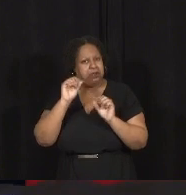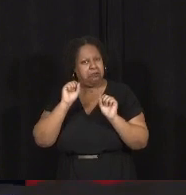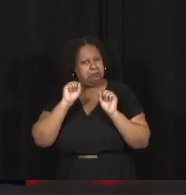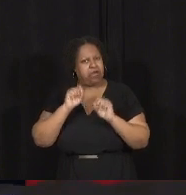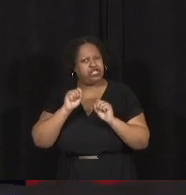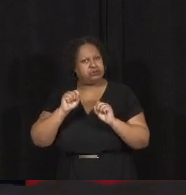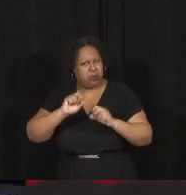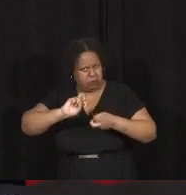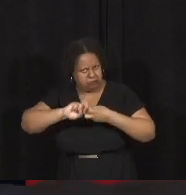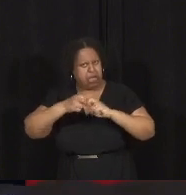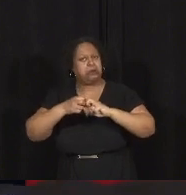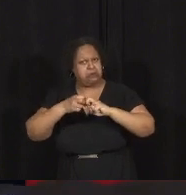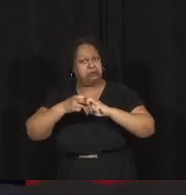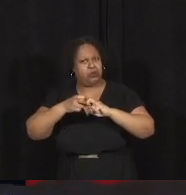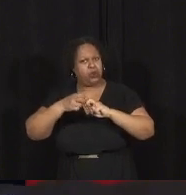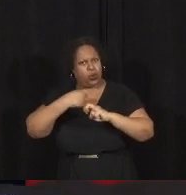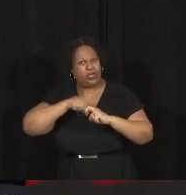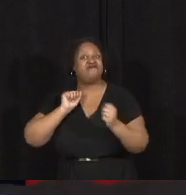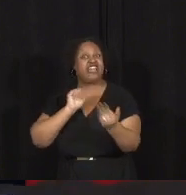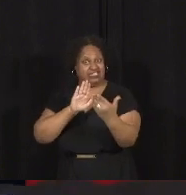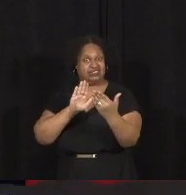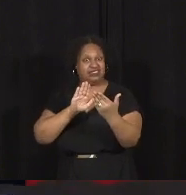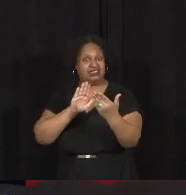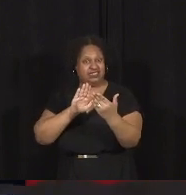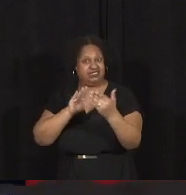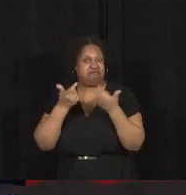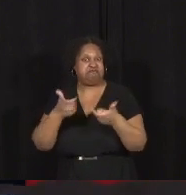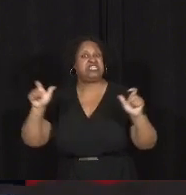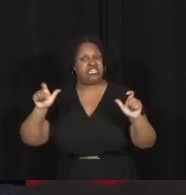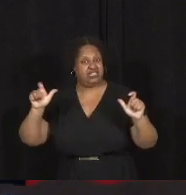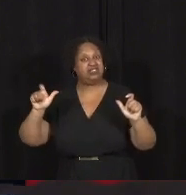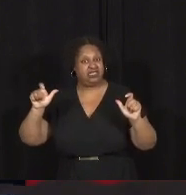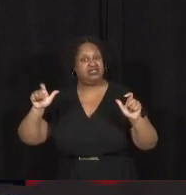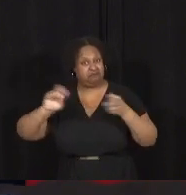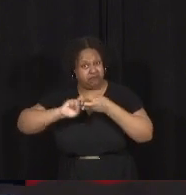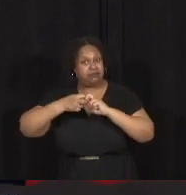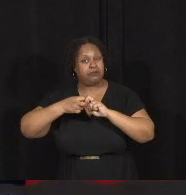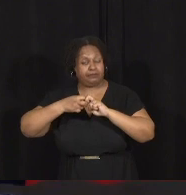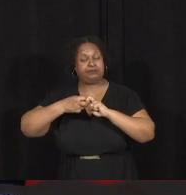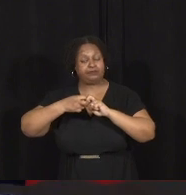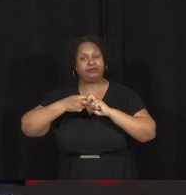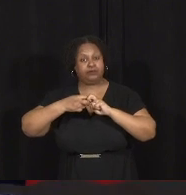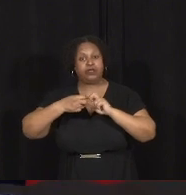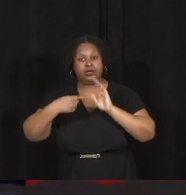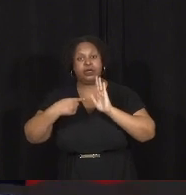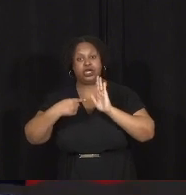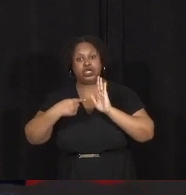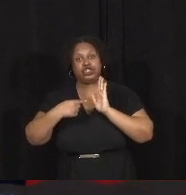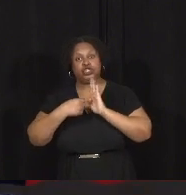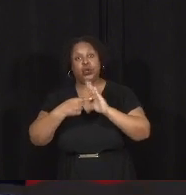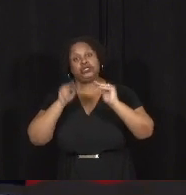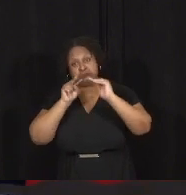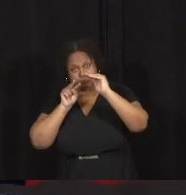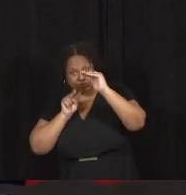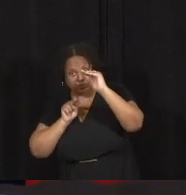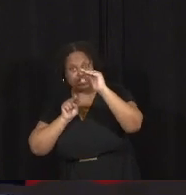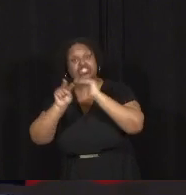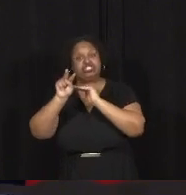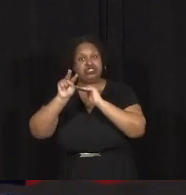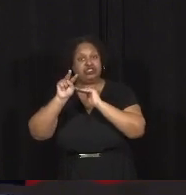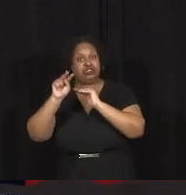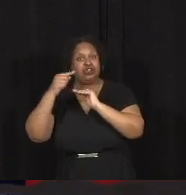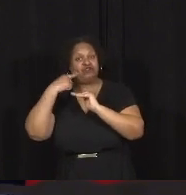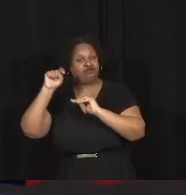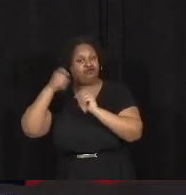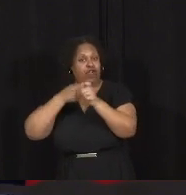face. And what this slide shows is the projection by Public Health Ontario, which is in